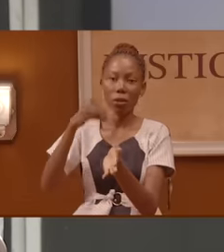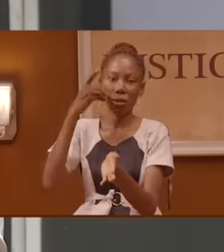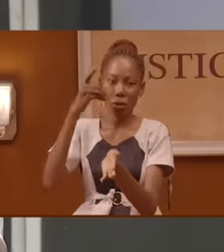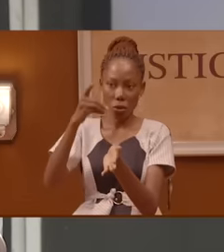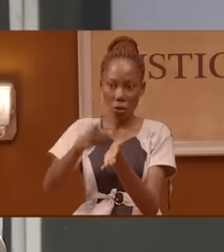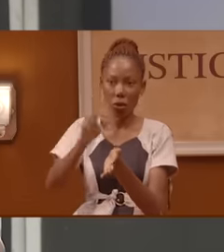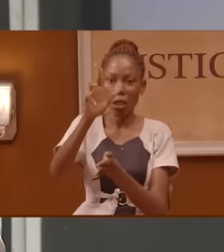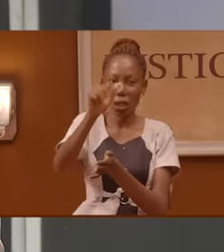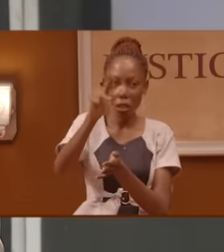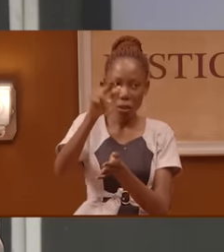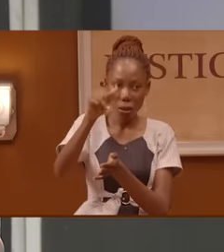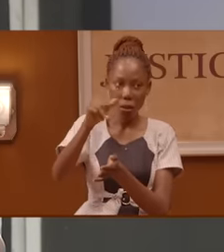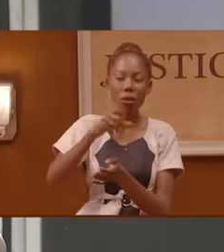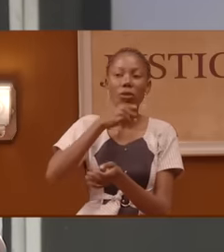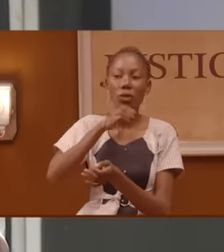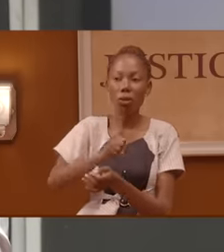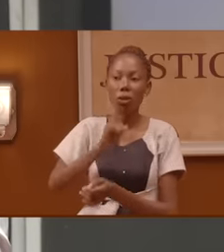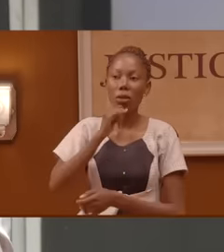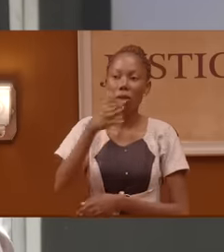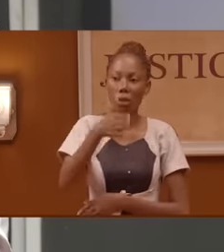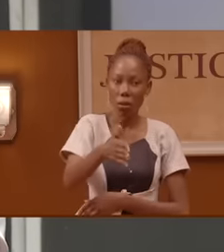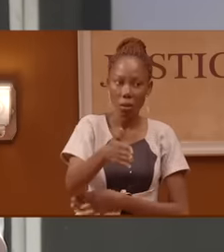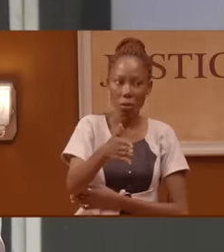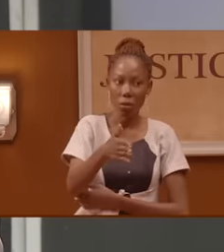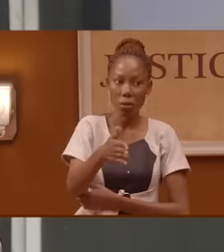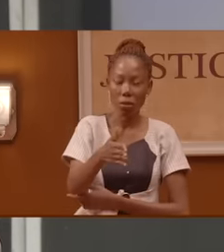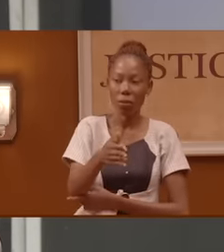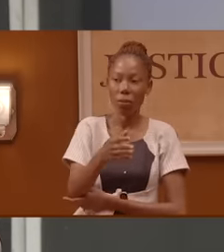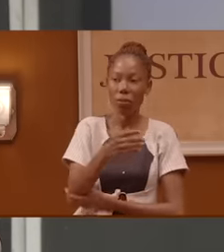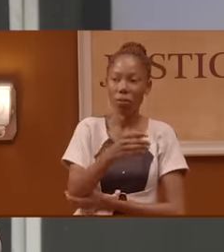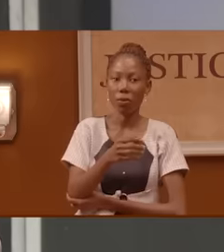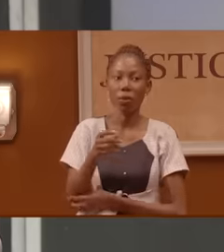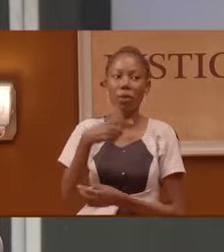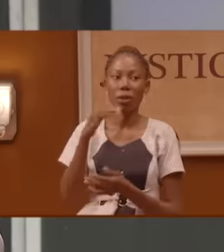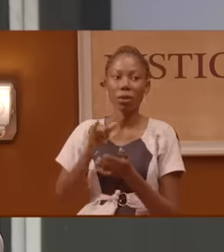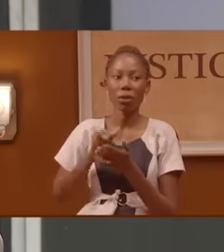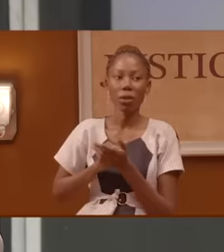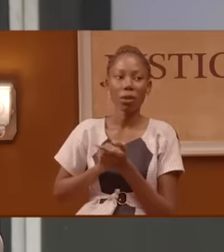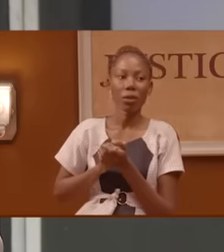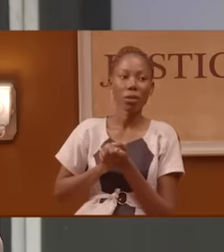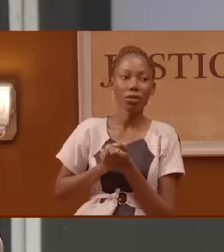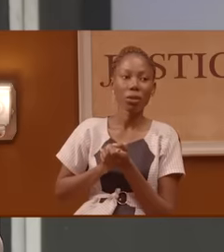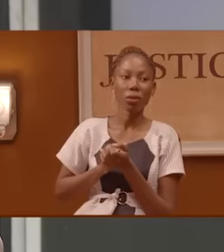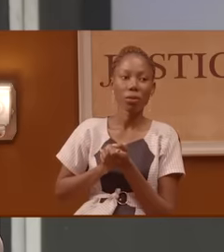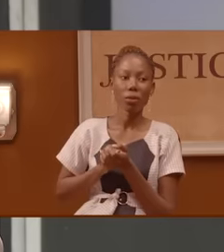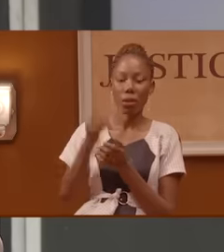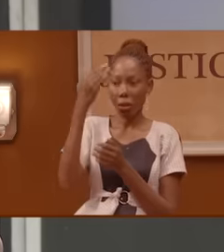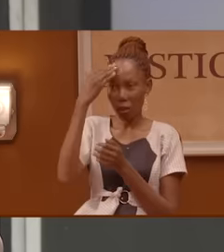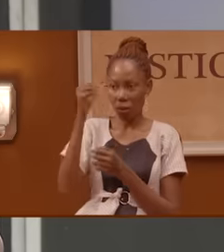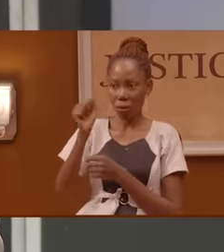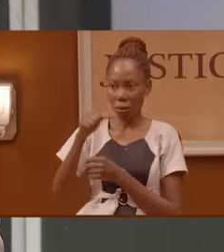day, my 13-year-old was there because he saw... The same 13-year-old that you just told the court is not in good terms with